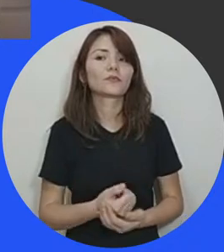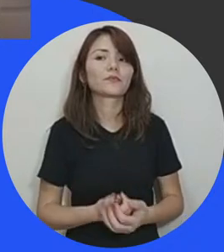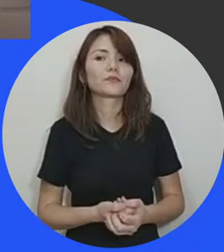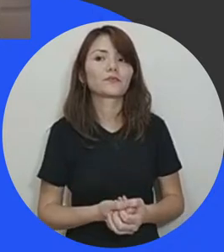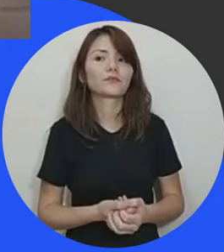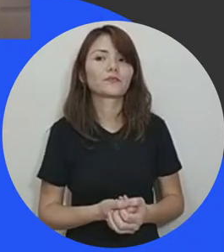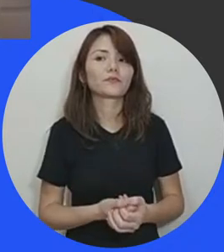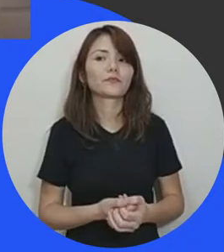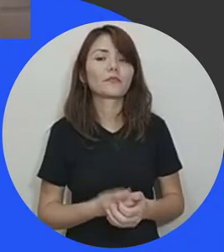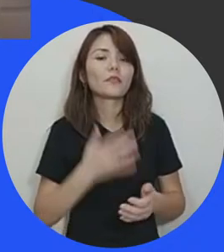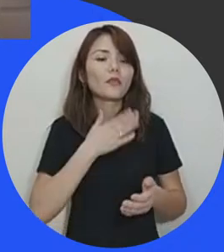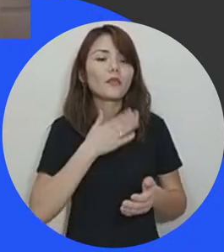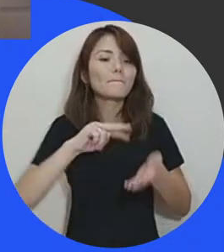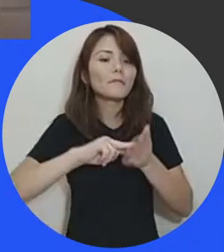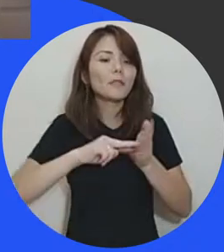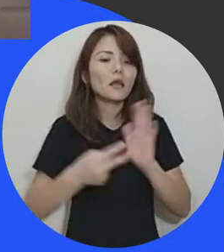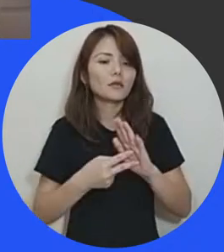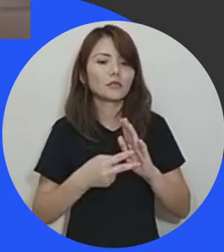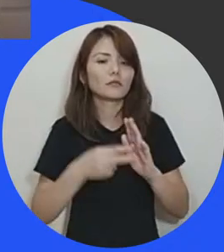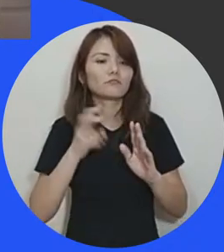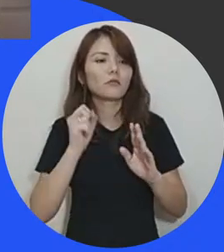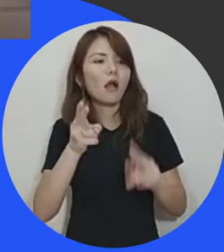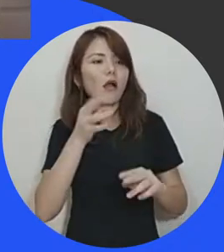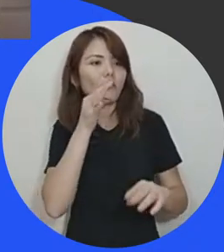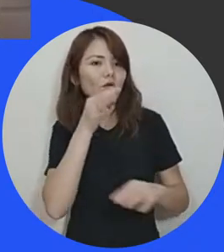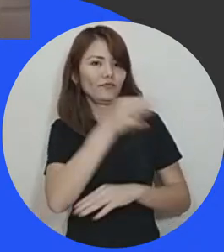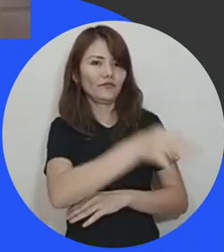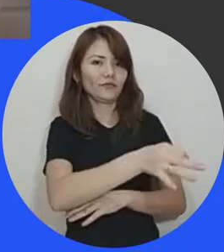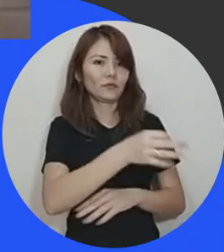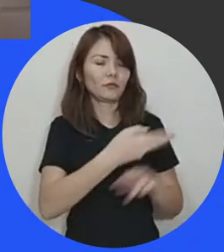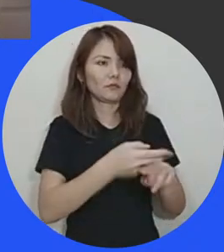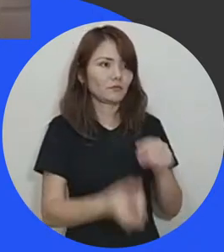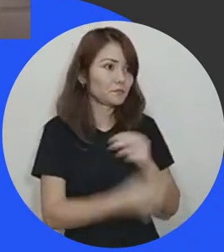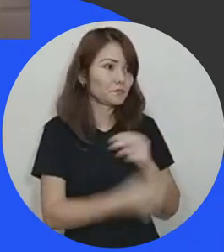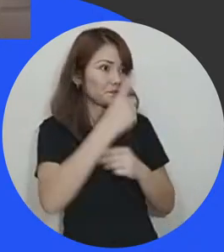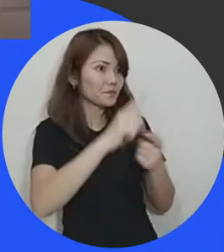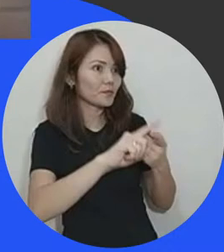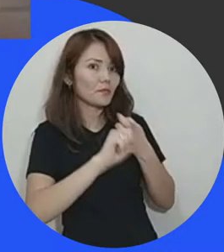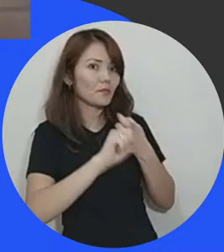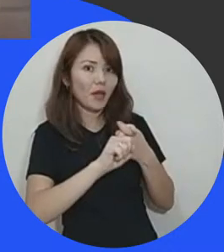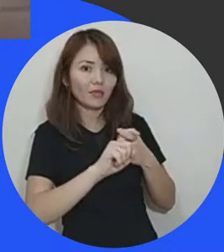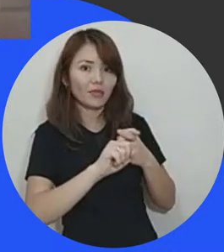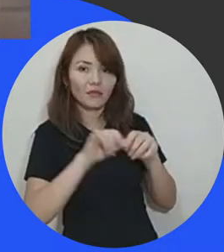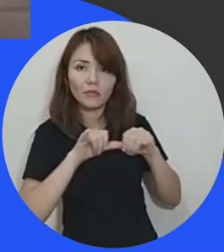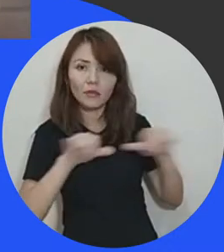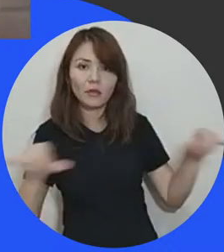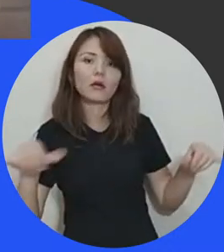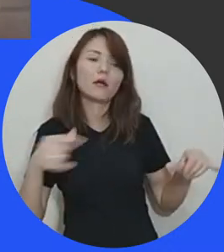cut because it's not perceived to be sort of an urgent risk. And I